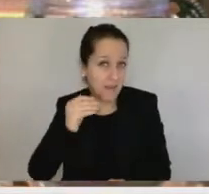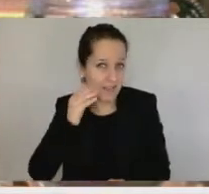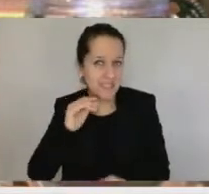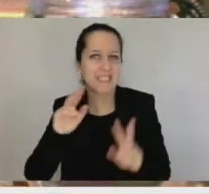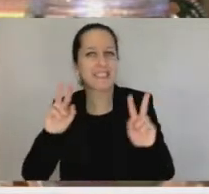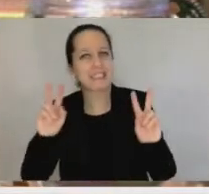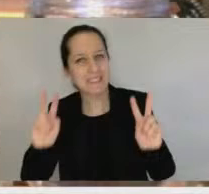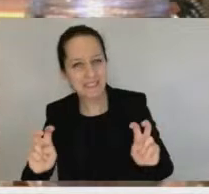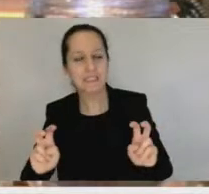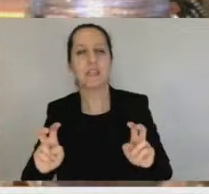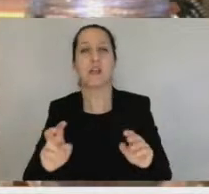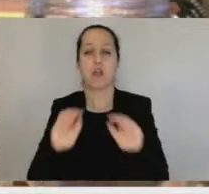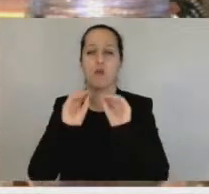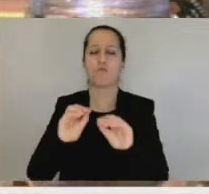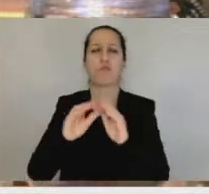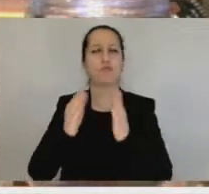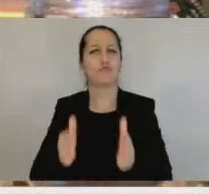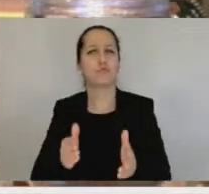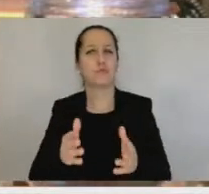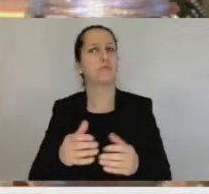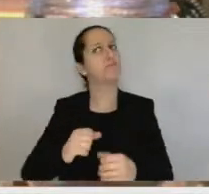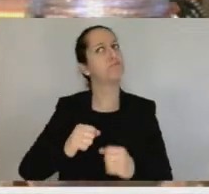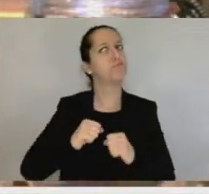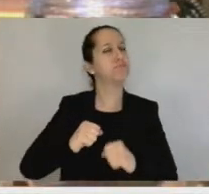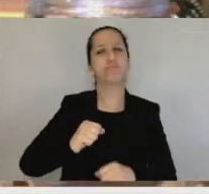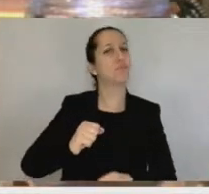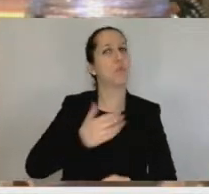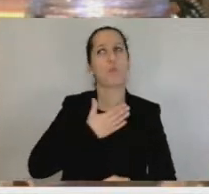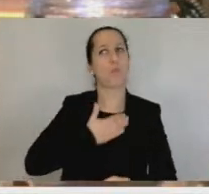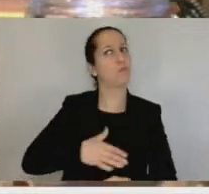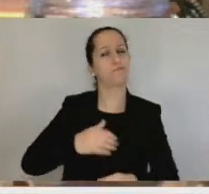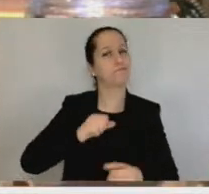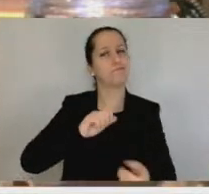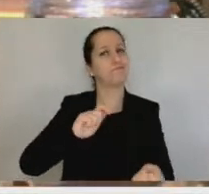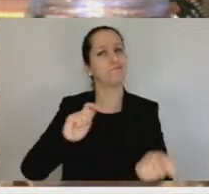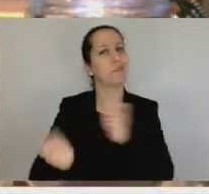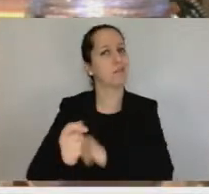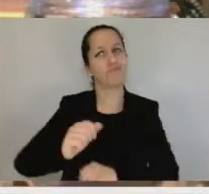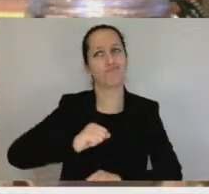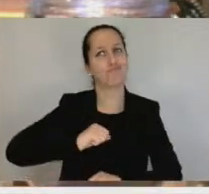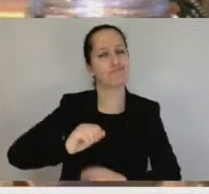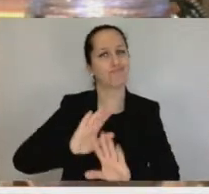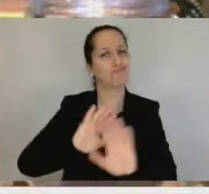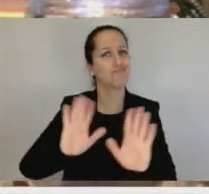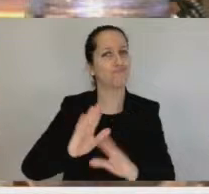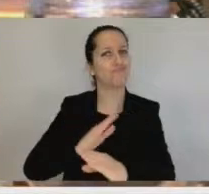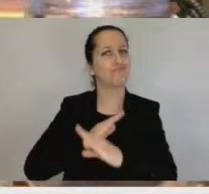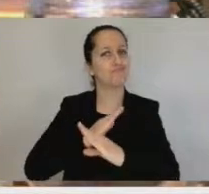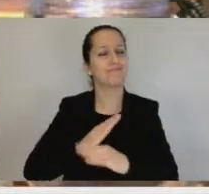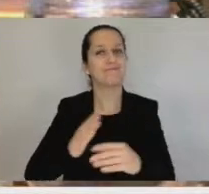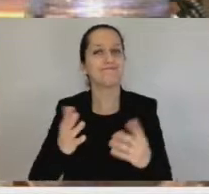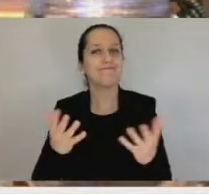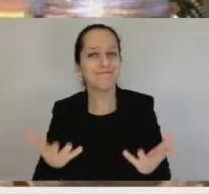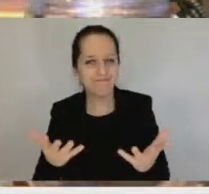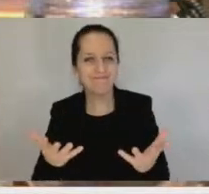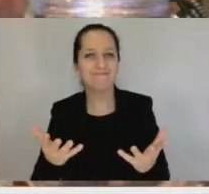unions play and uh, a lot of structural change that is